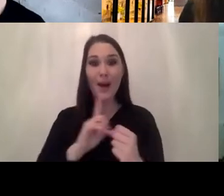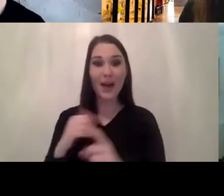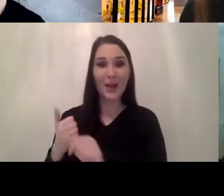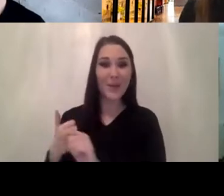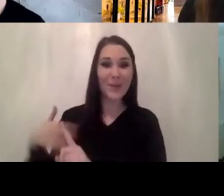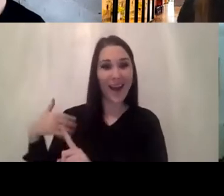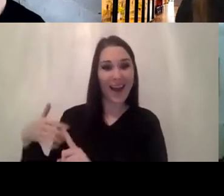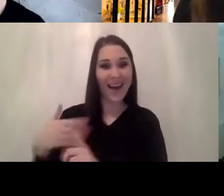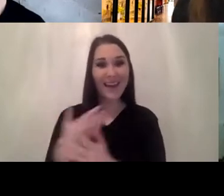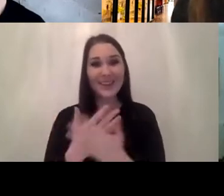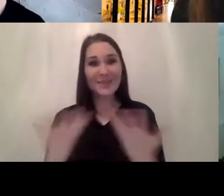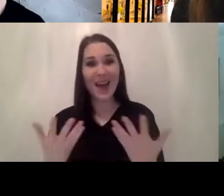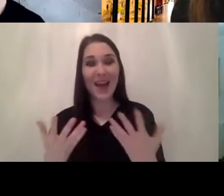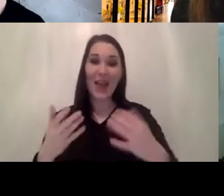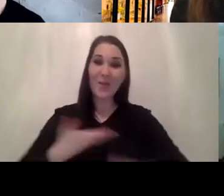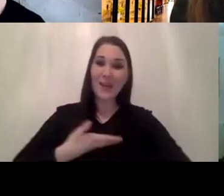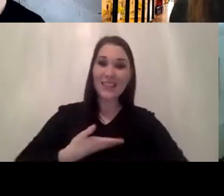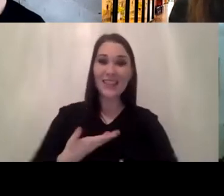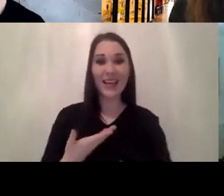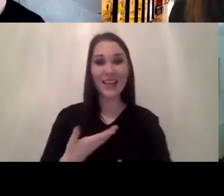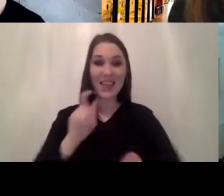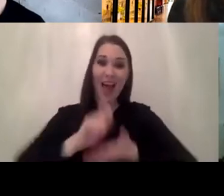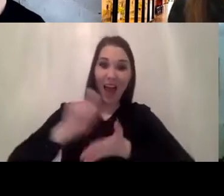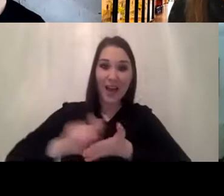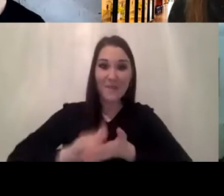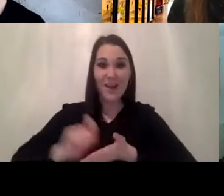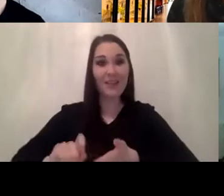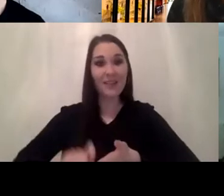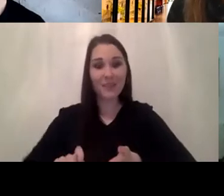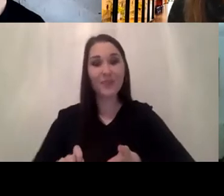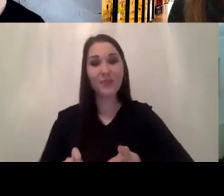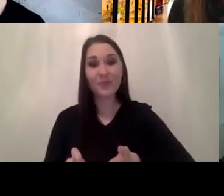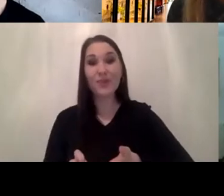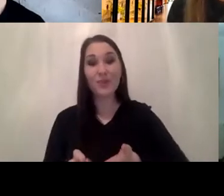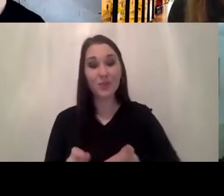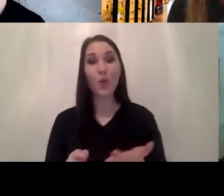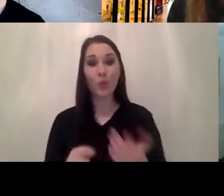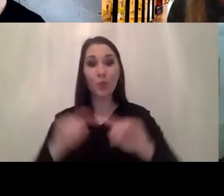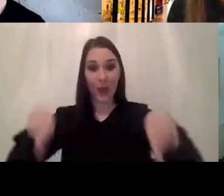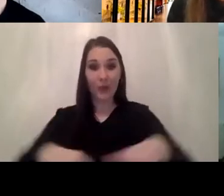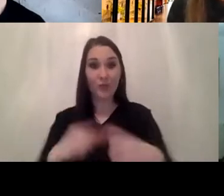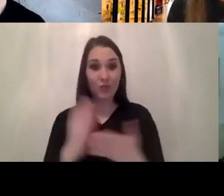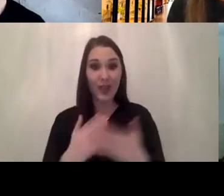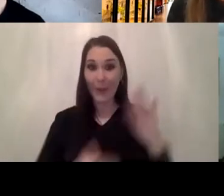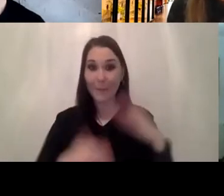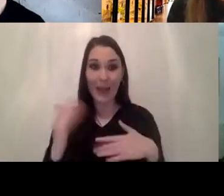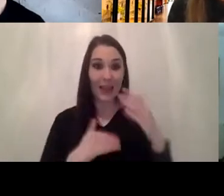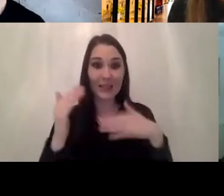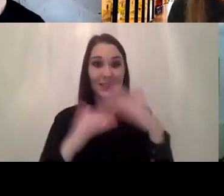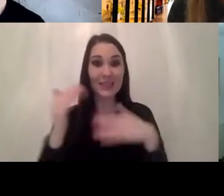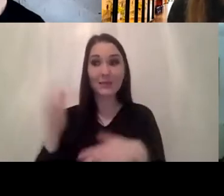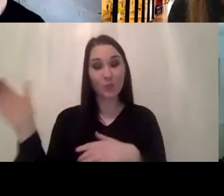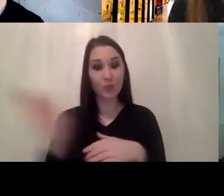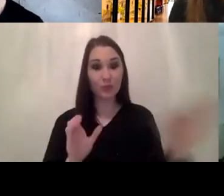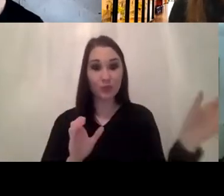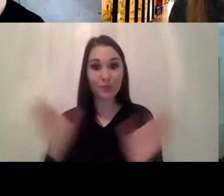these businesses who's doing a lot of the administration and stuff. So we've really, you know, started to build, you know, them into our